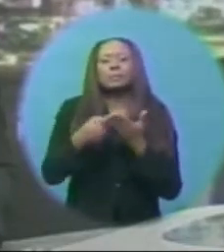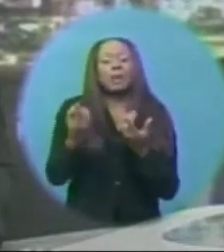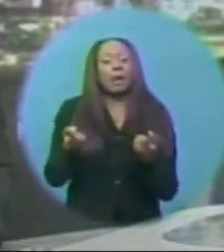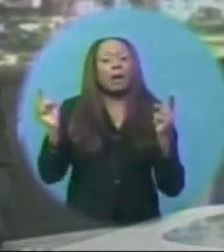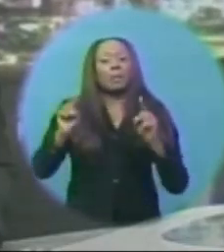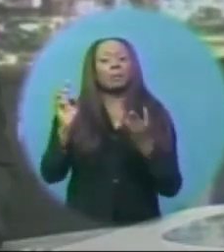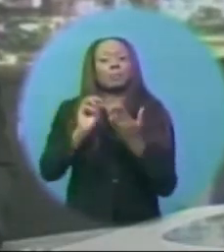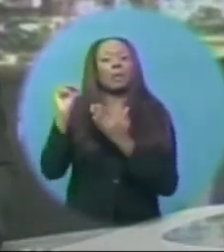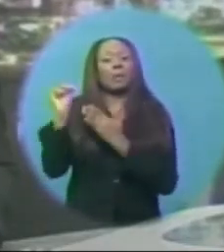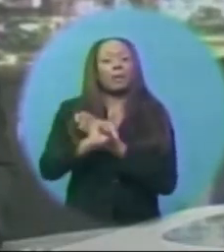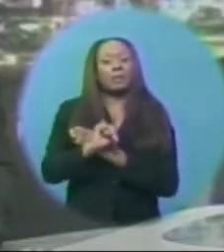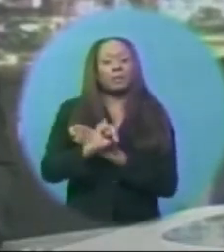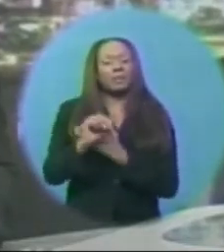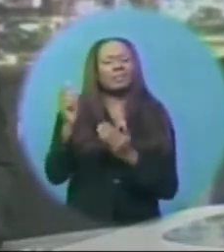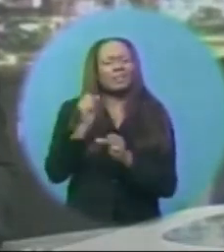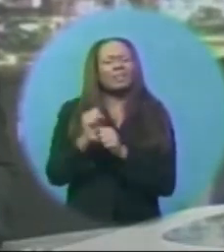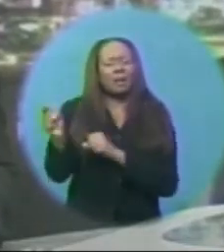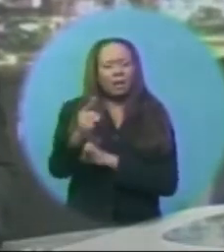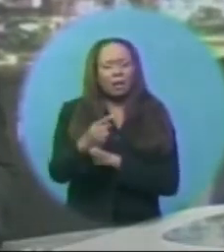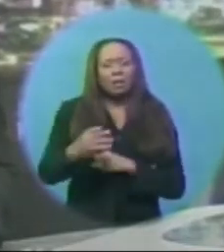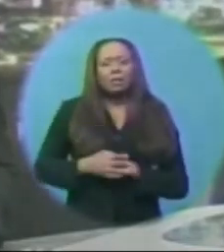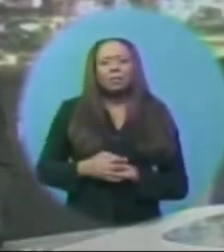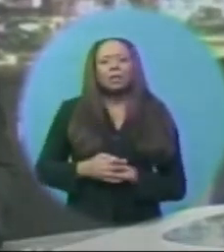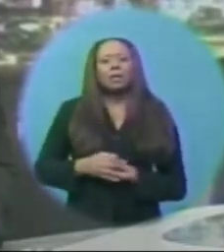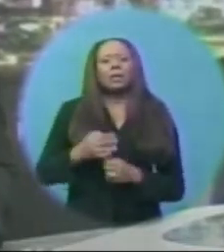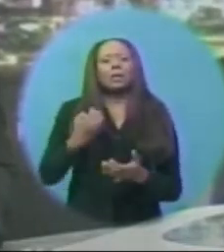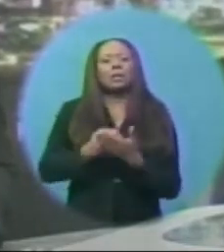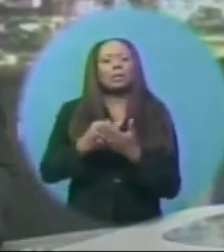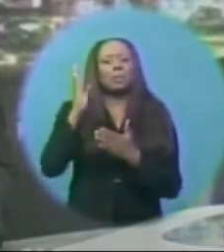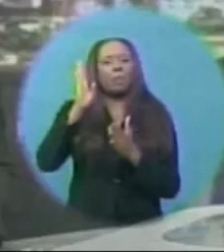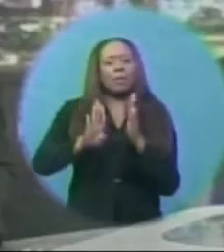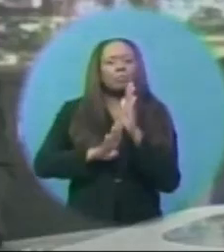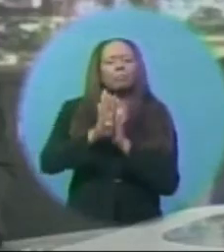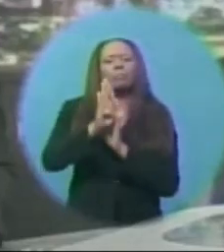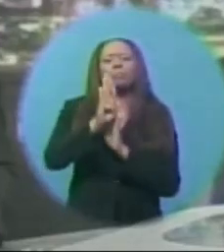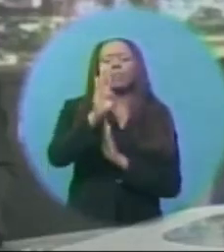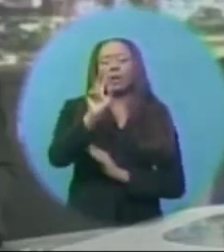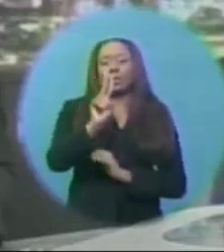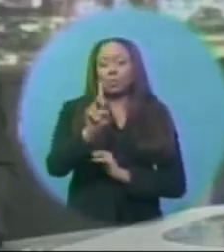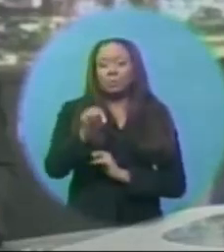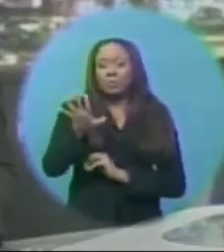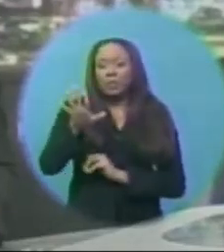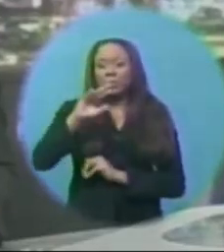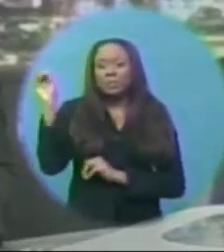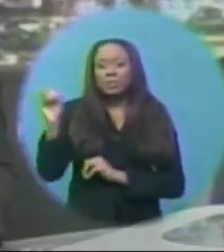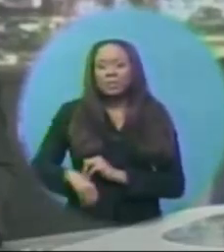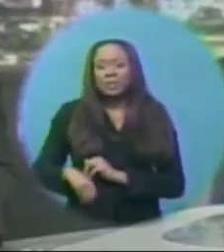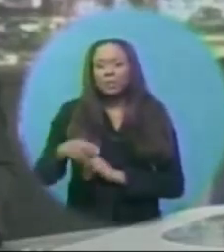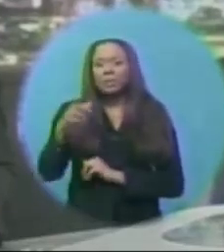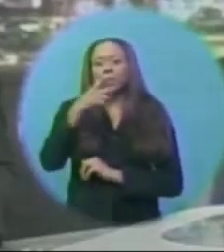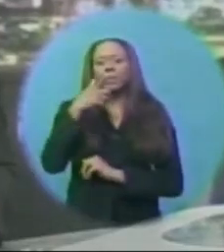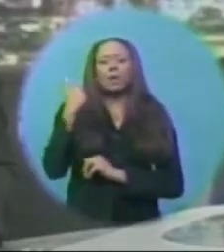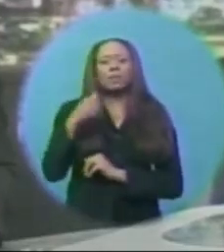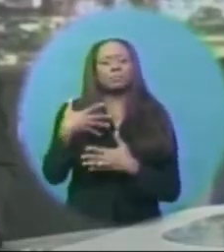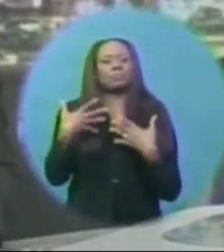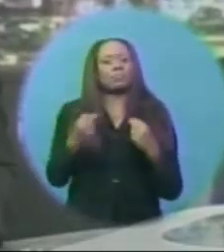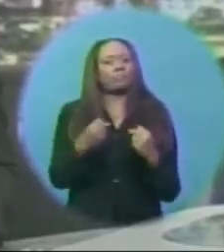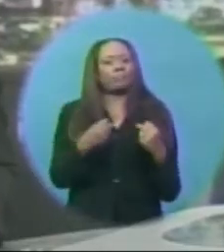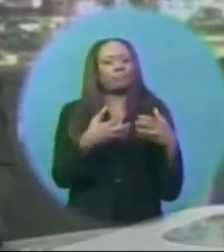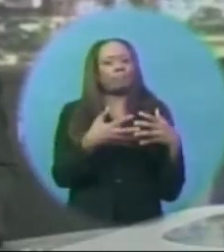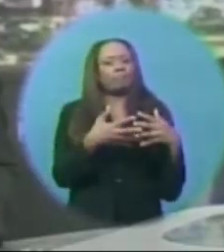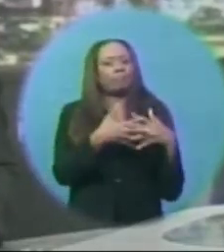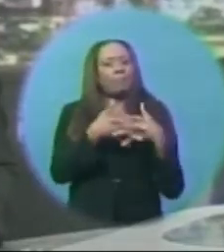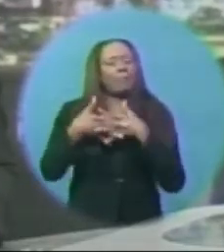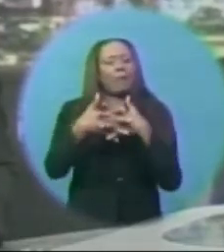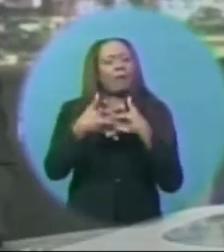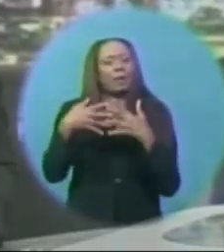March 2018. He says the economy will also grow 2.5% next year on the back of a stronger United States economy, the phased